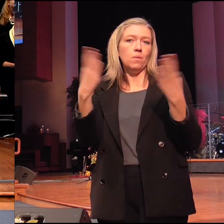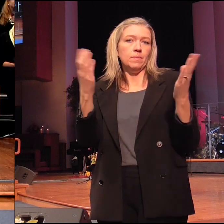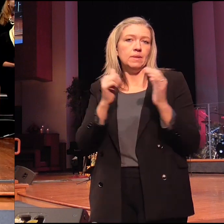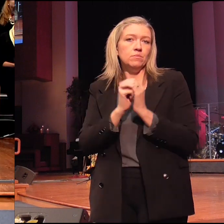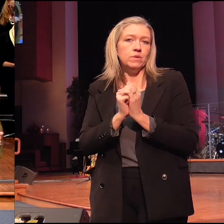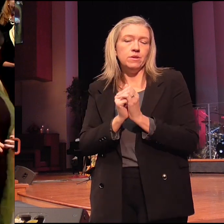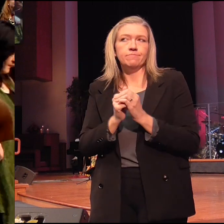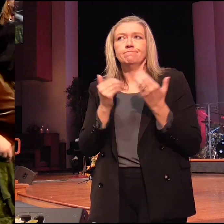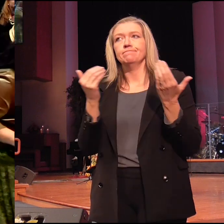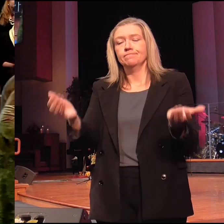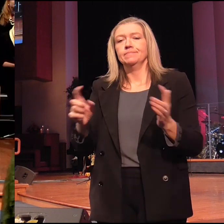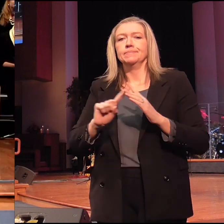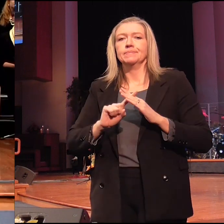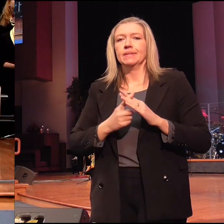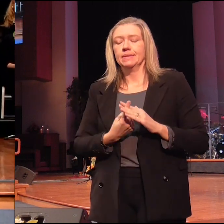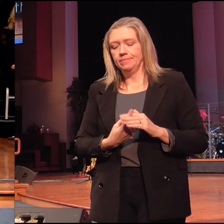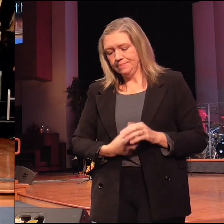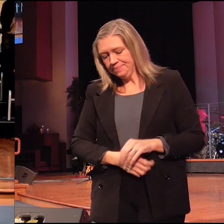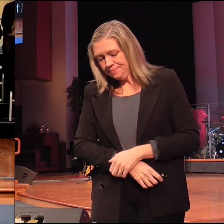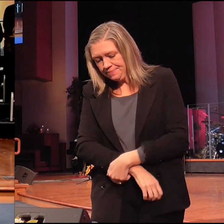us begin.